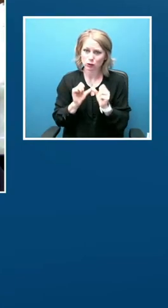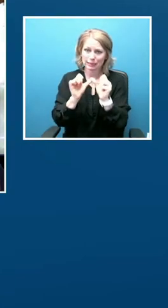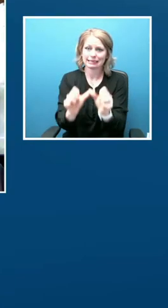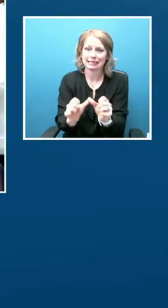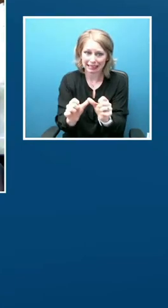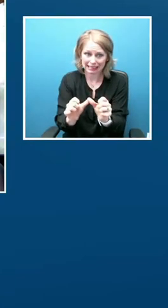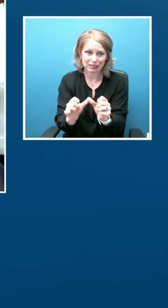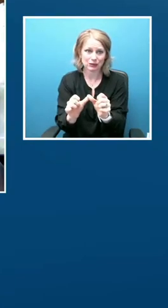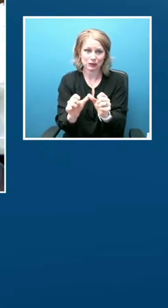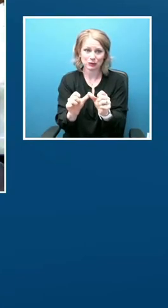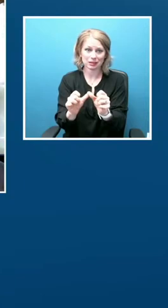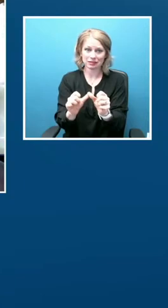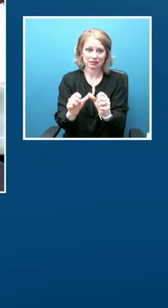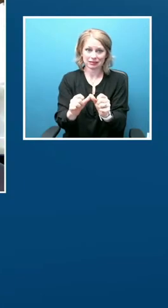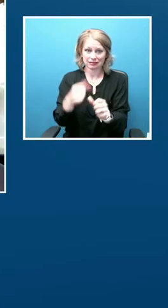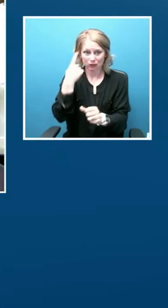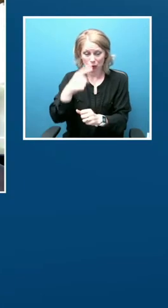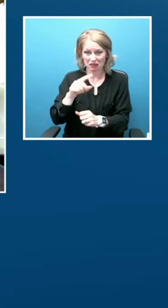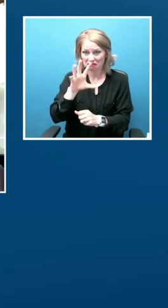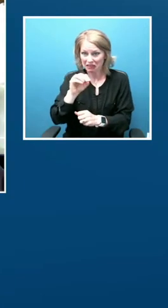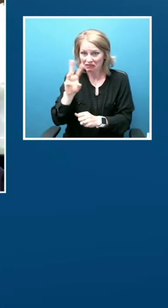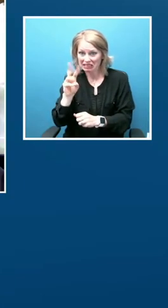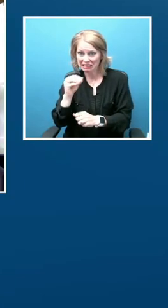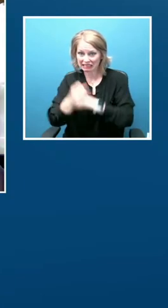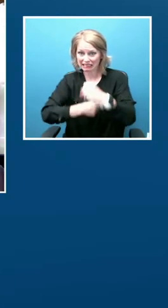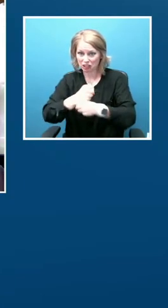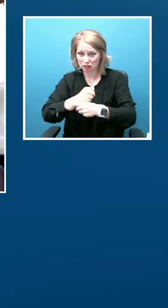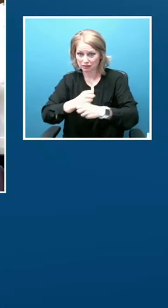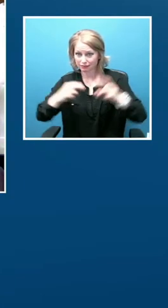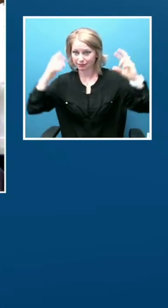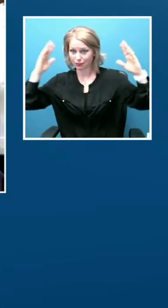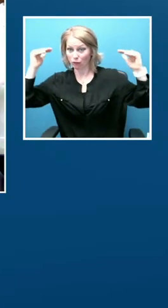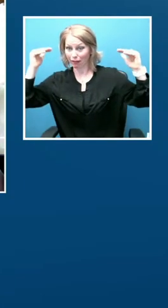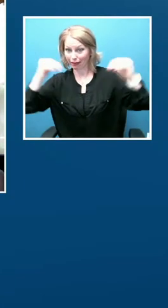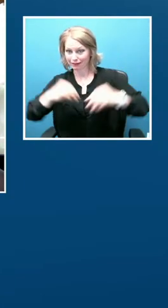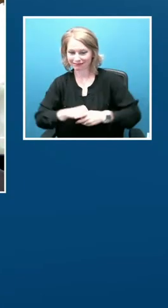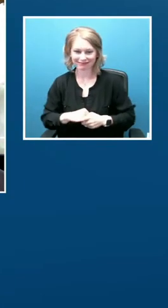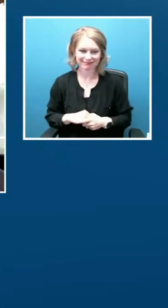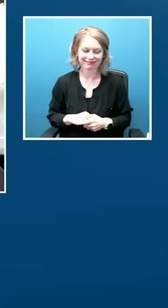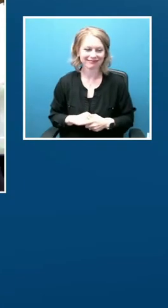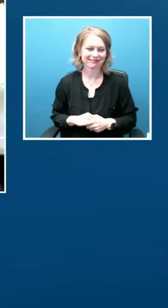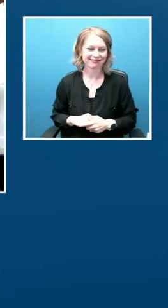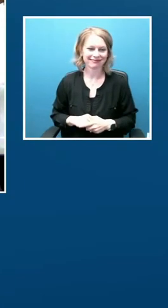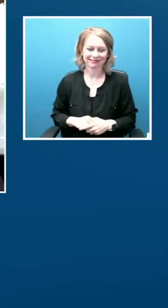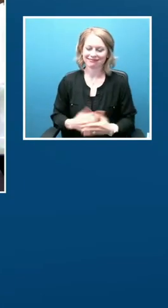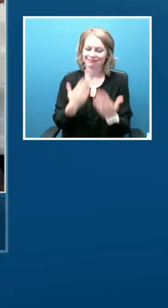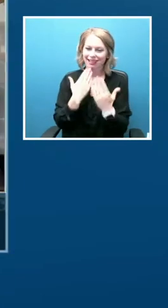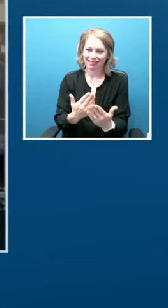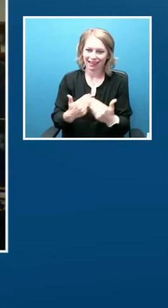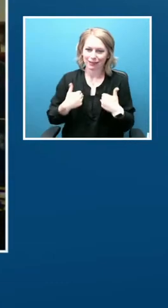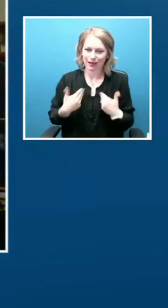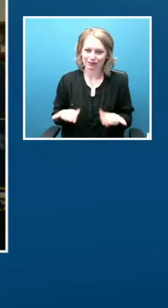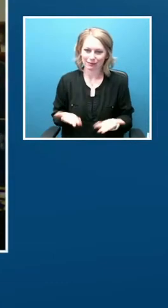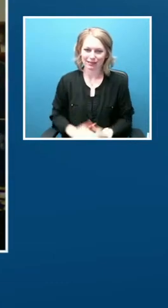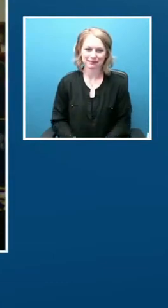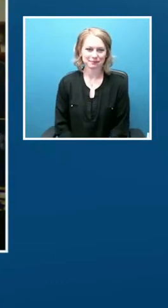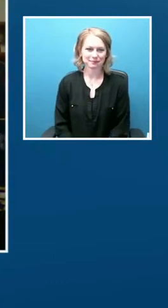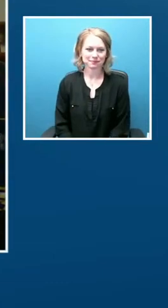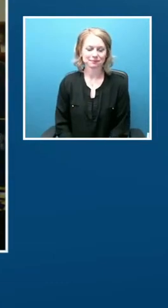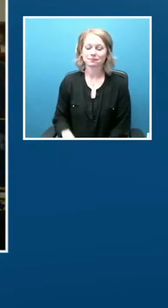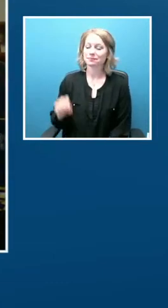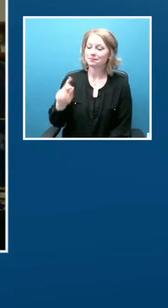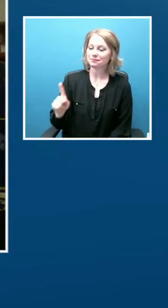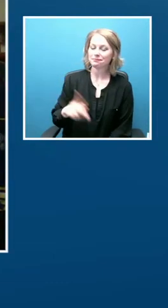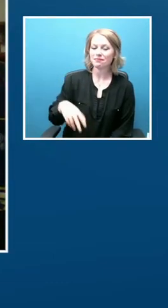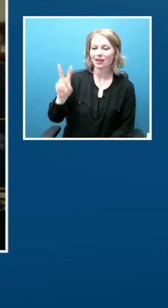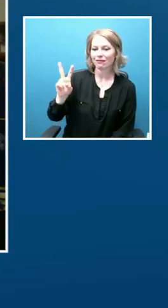50 to 60 years, hopefully. So thanks very much for having me. Thank you, Pat. Our vice chair couldn't be with